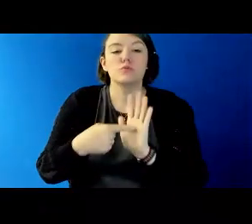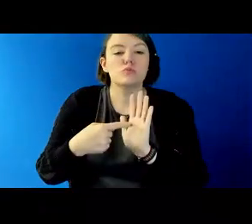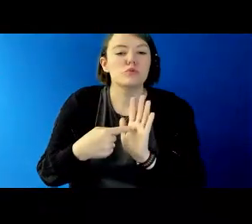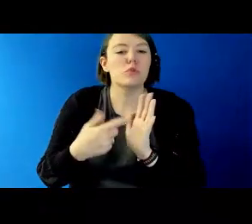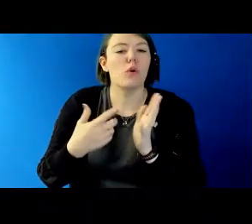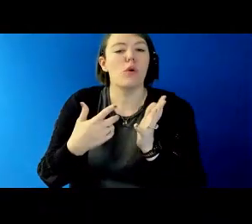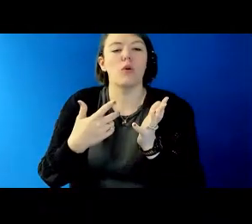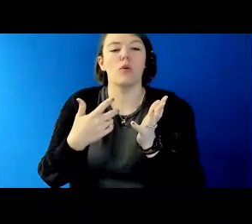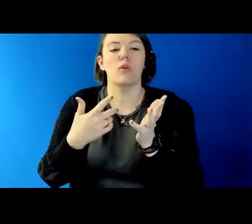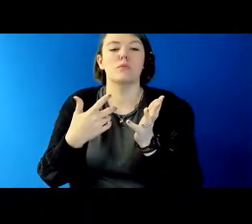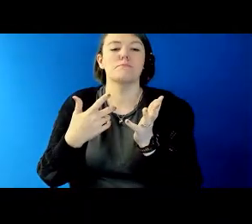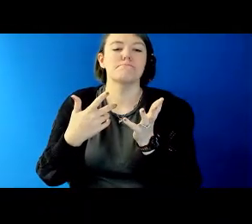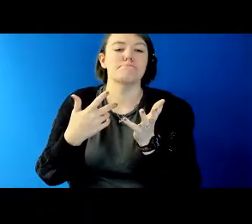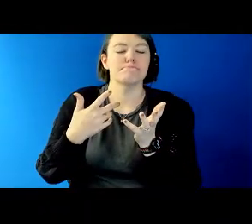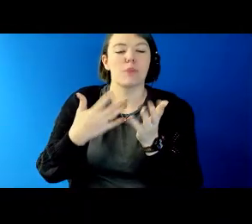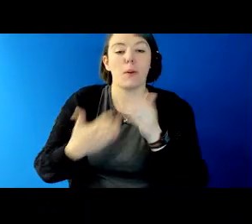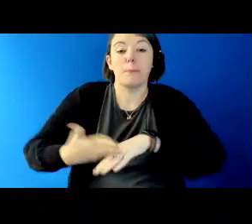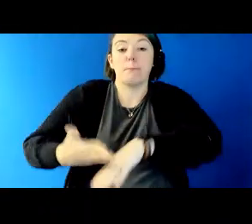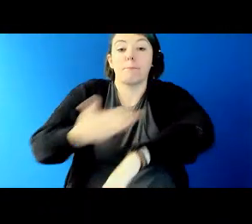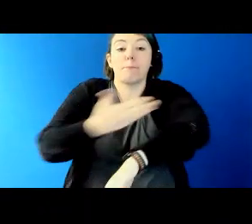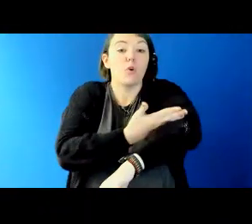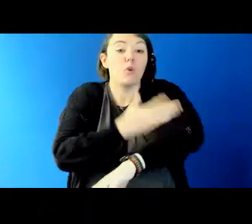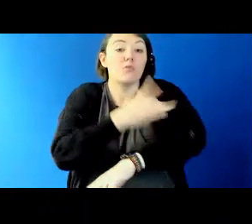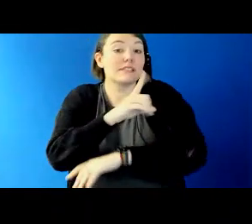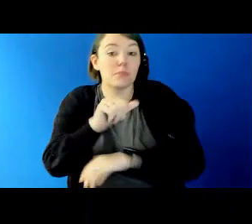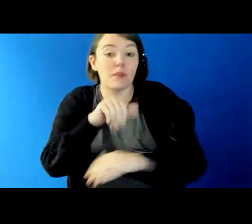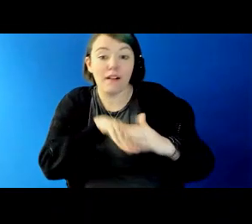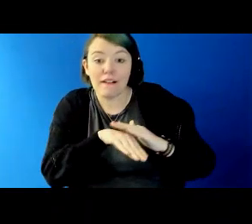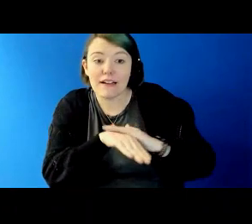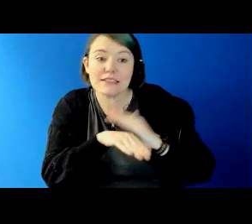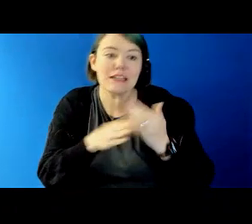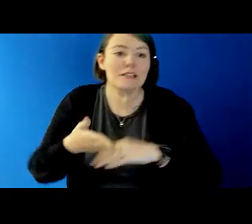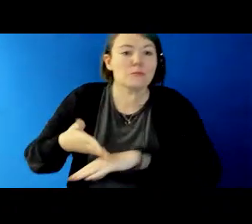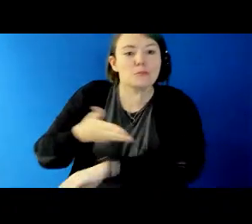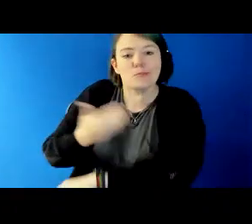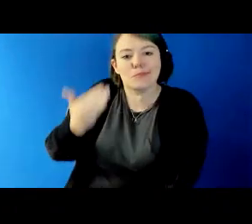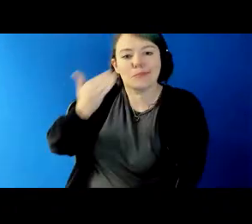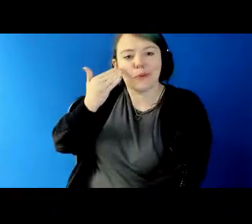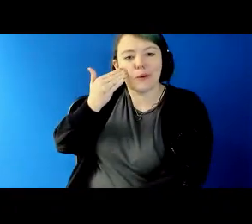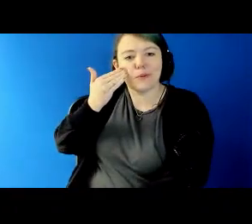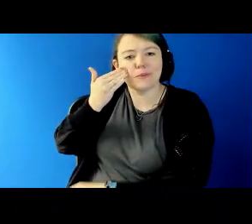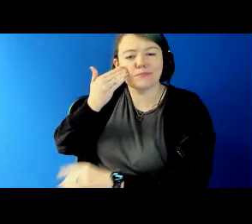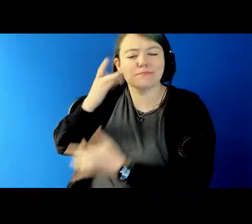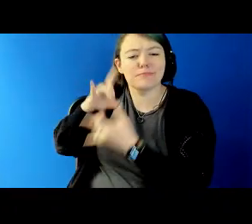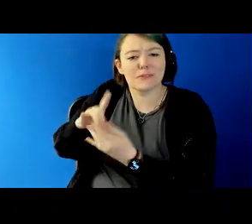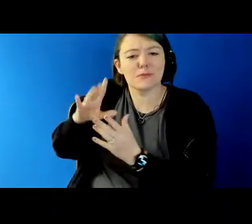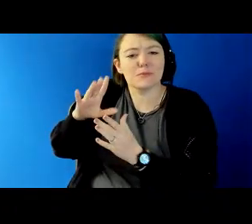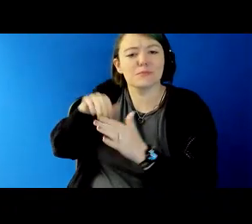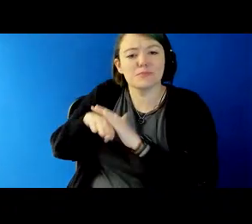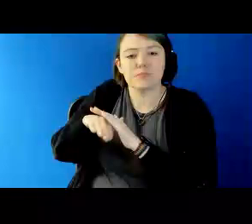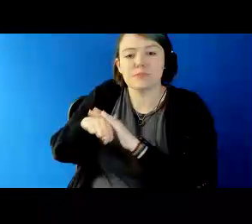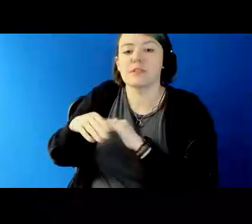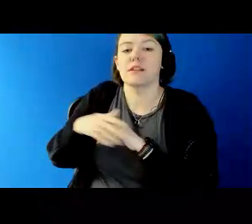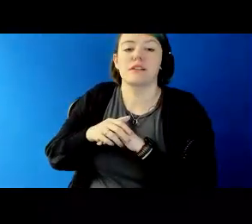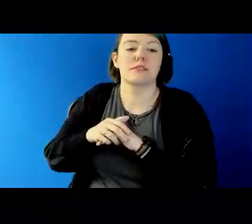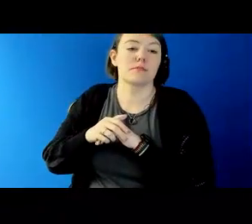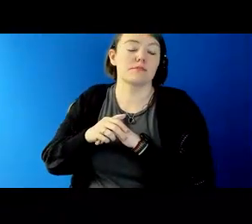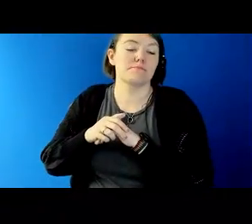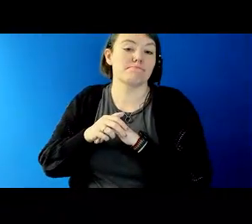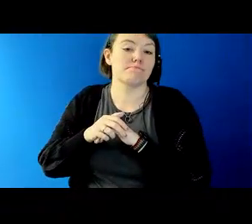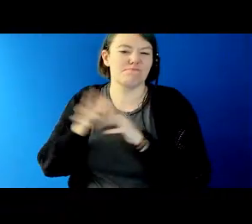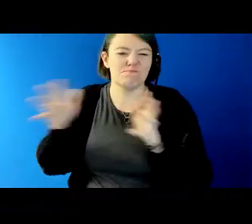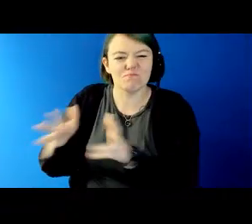also should encourage teams to talk about disability inclusion in meetings, in newsletters, or onboarding sessions to keep the topic front